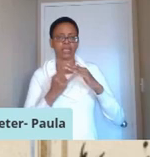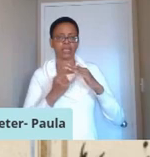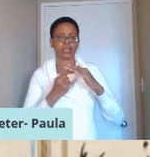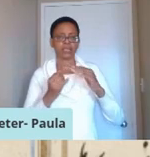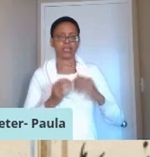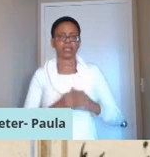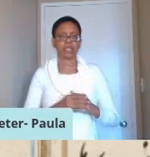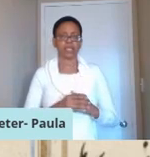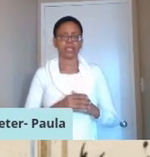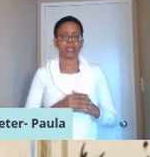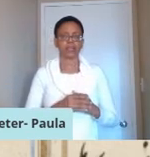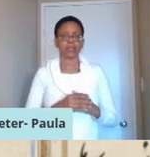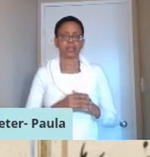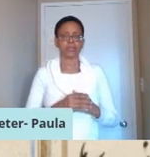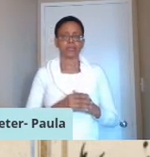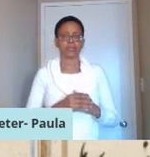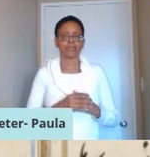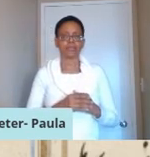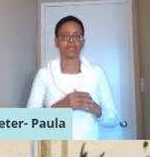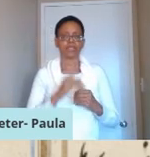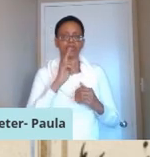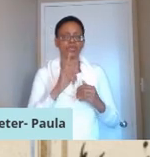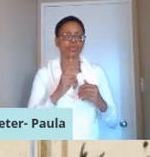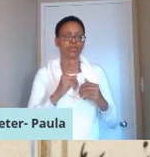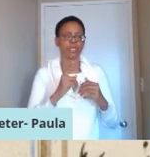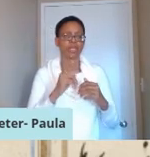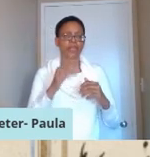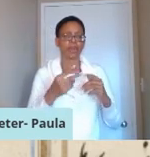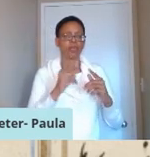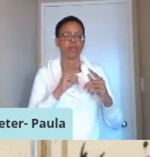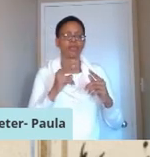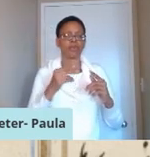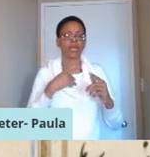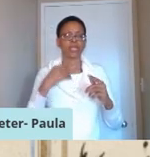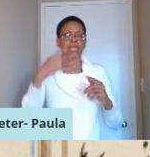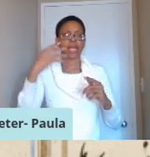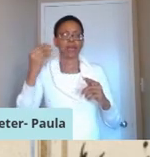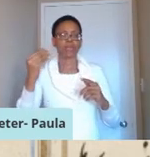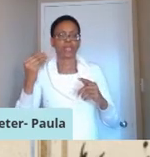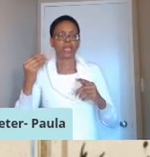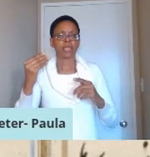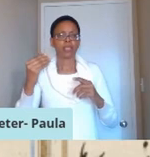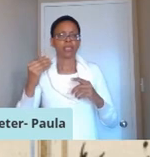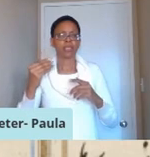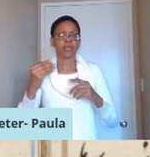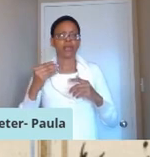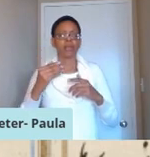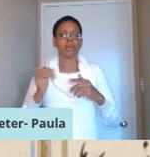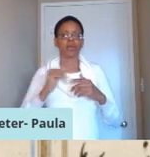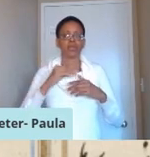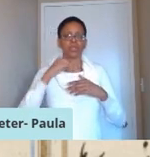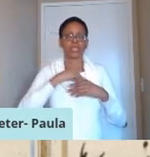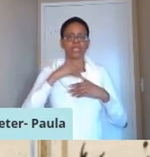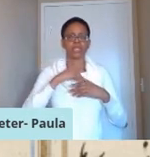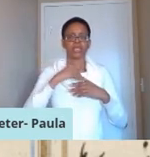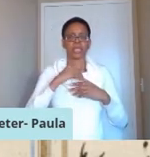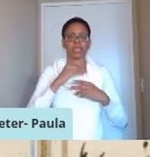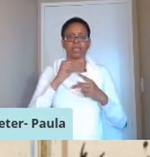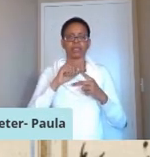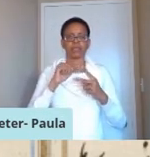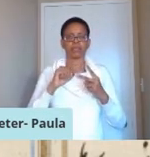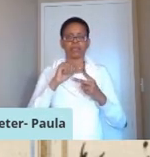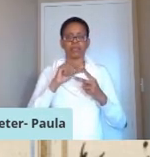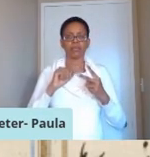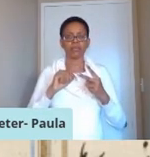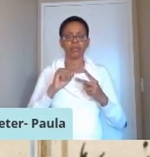an outer, external dimension, as well as an inner and spiritual dimension. And it involves questions